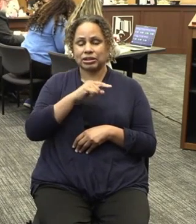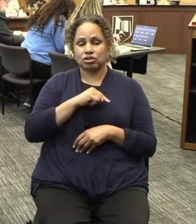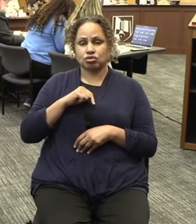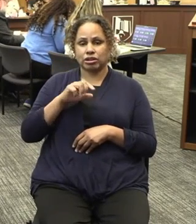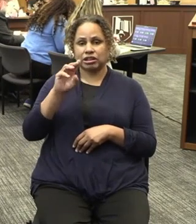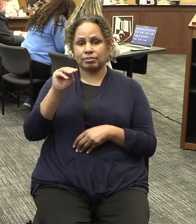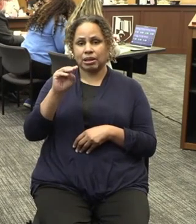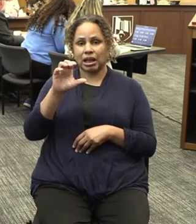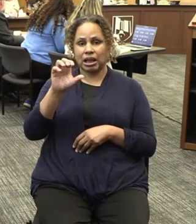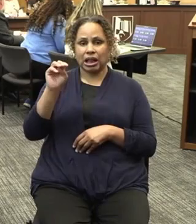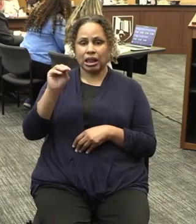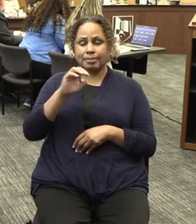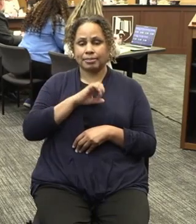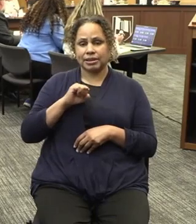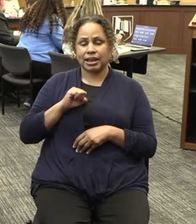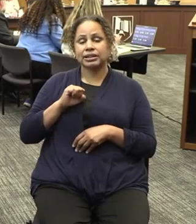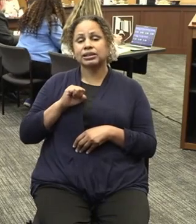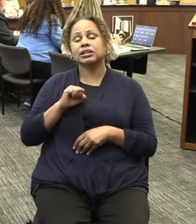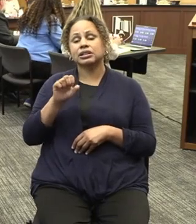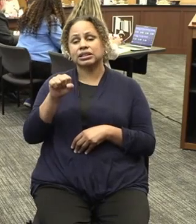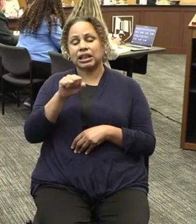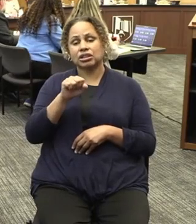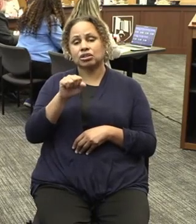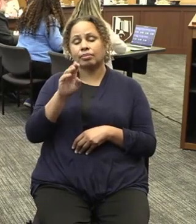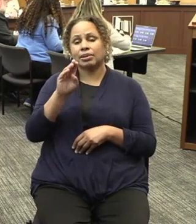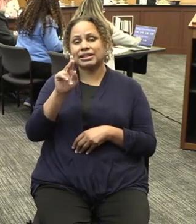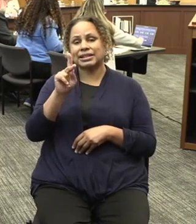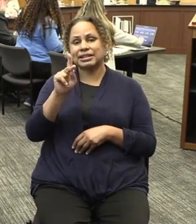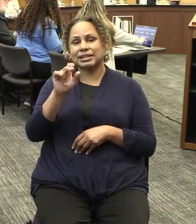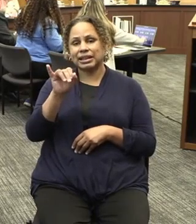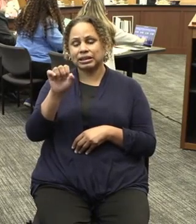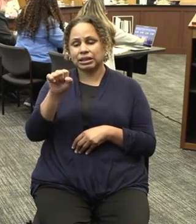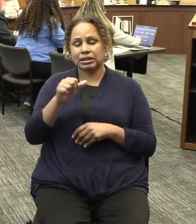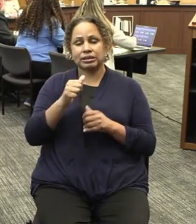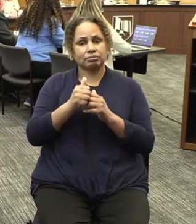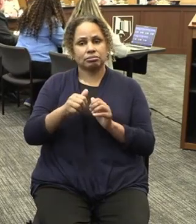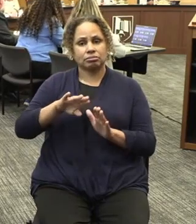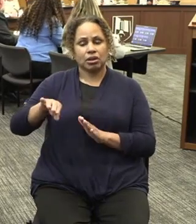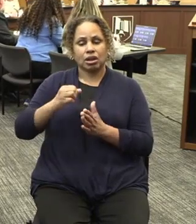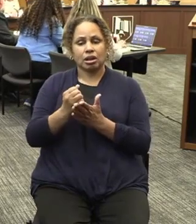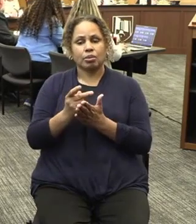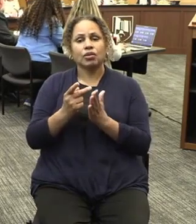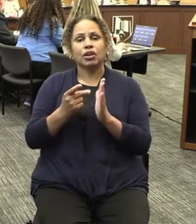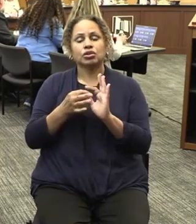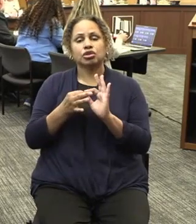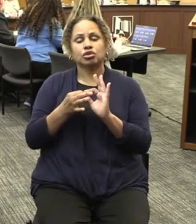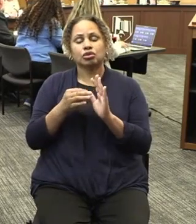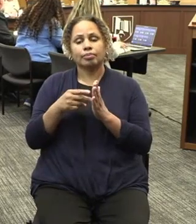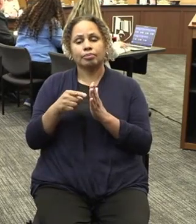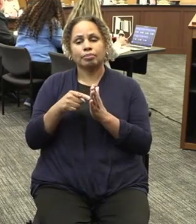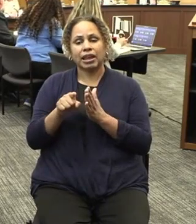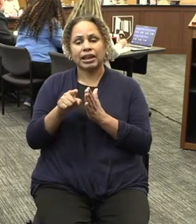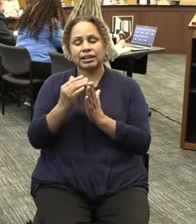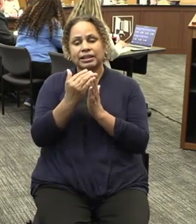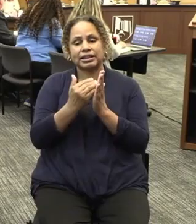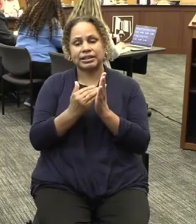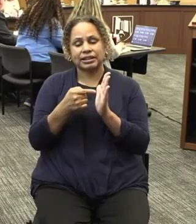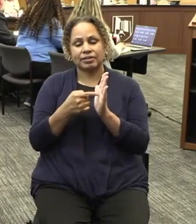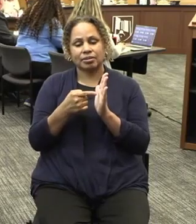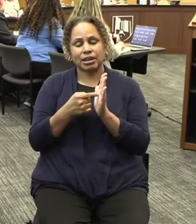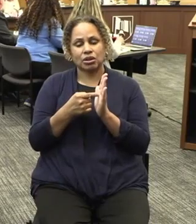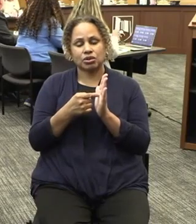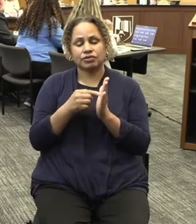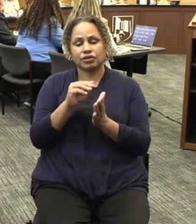trustee Bazinski, Yes. motion carries. Item 3.1, approval to pay the listing of bills for the period ending May 31st, 2026